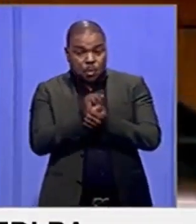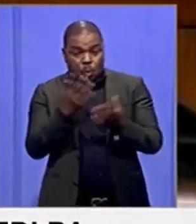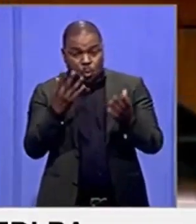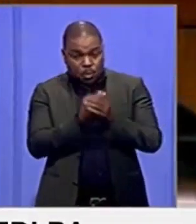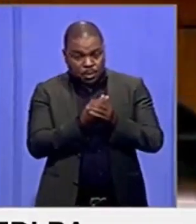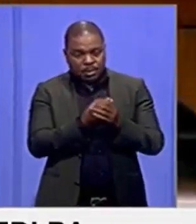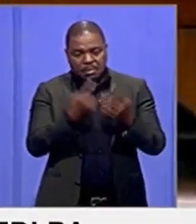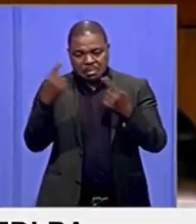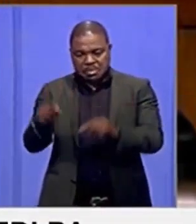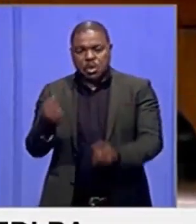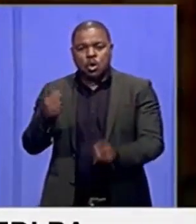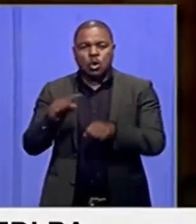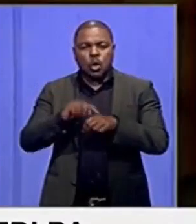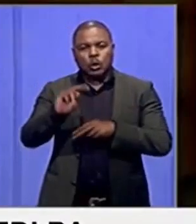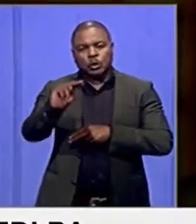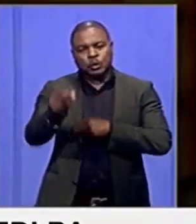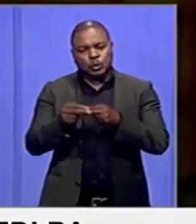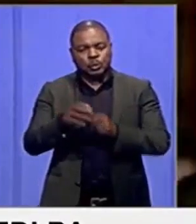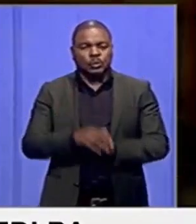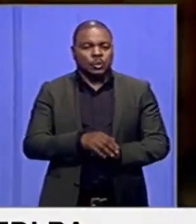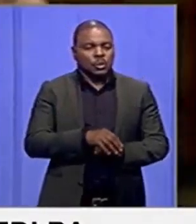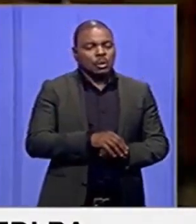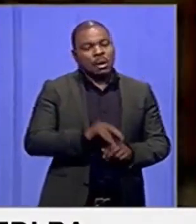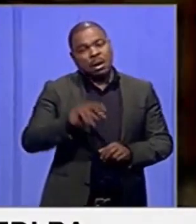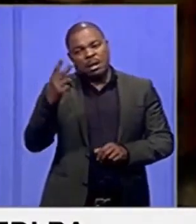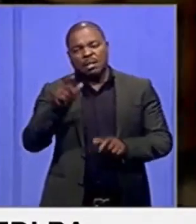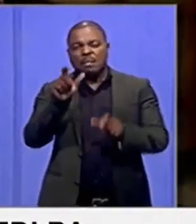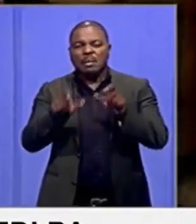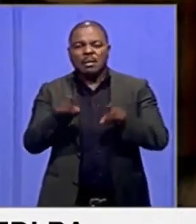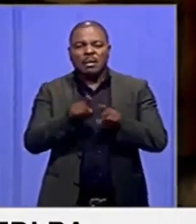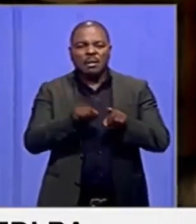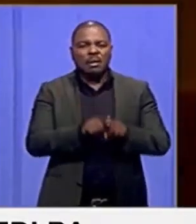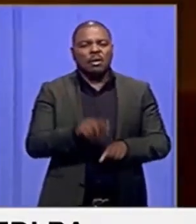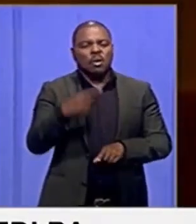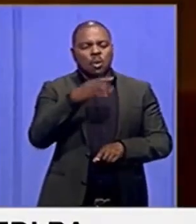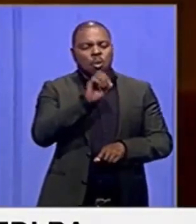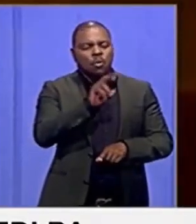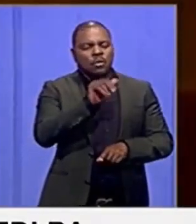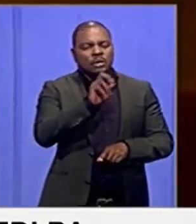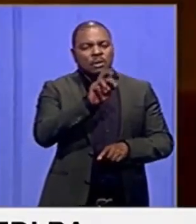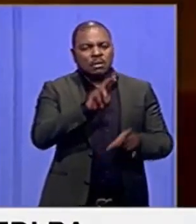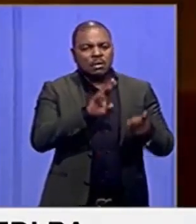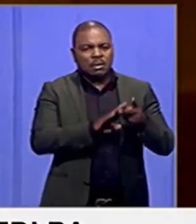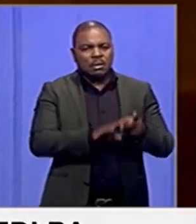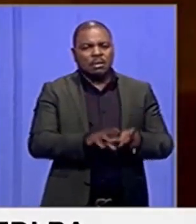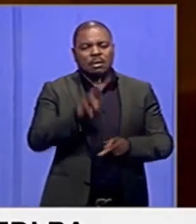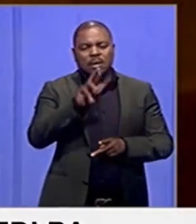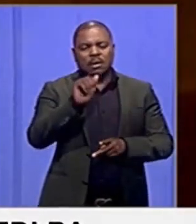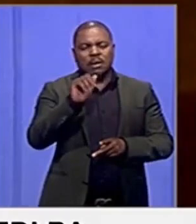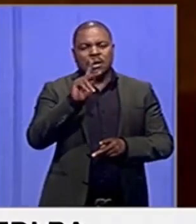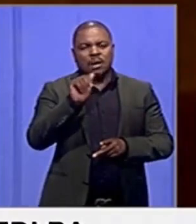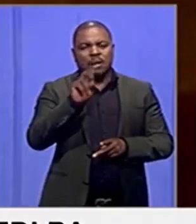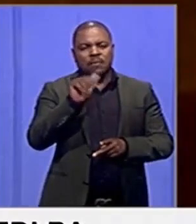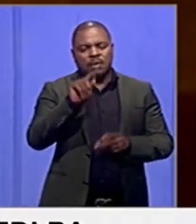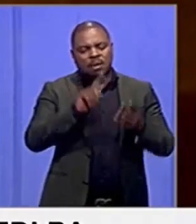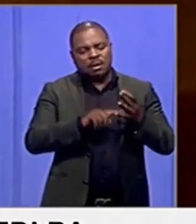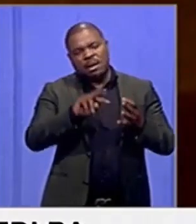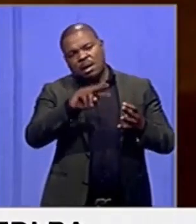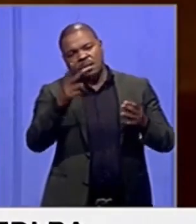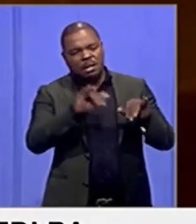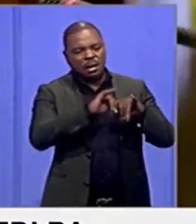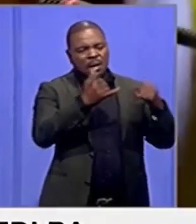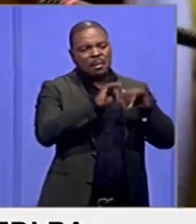ha kgutshwane kgotla. Baqosuwa ba bang ba kenyeletsa Kgotlatsnekelo, Ronika Ragavan le khampani tse ding tse